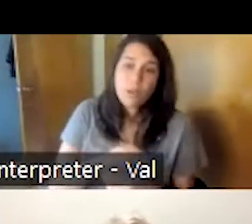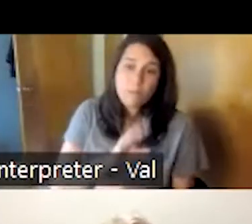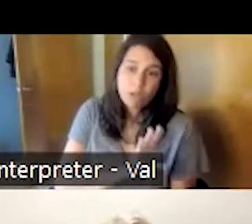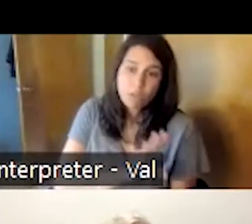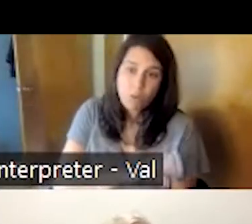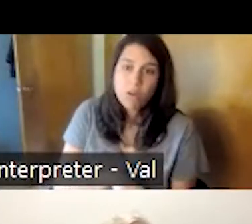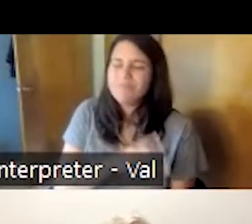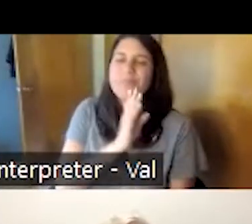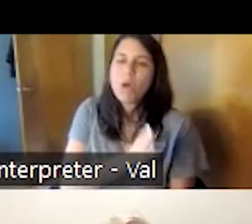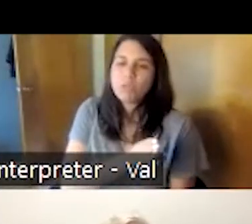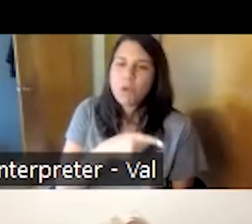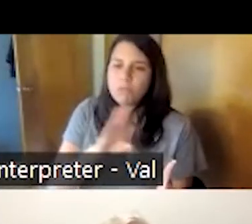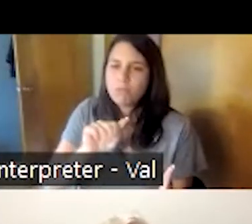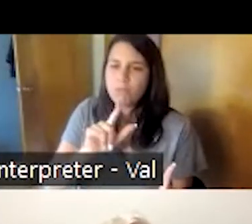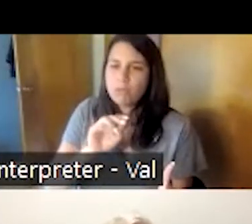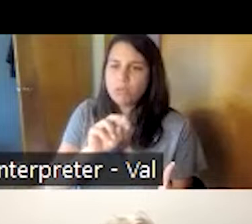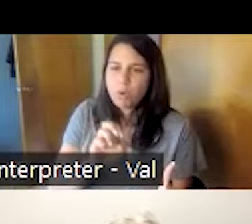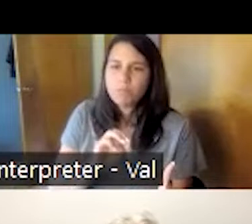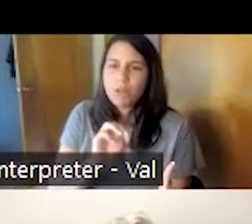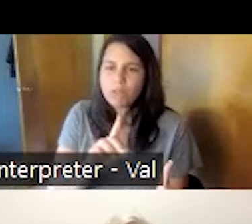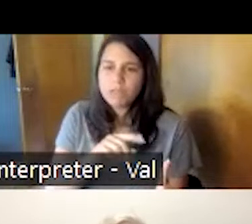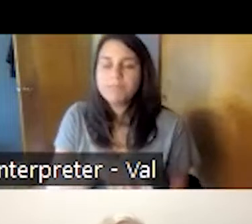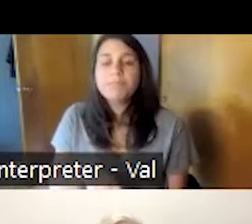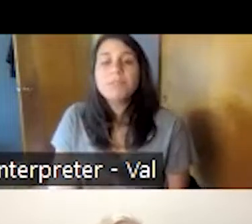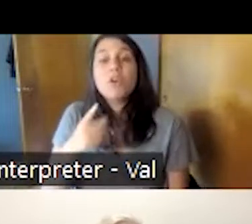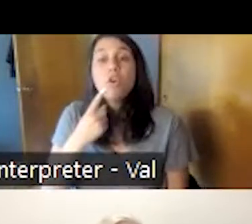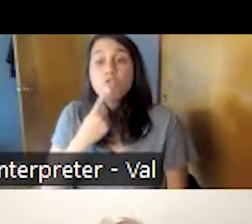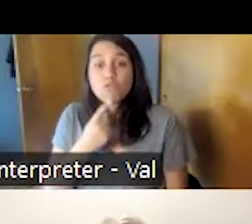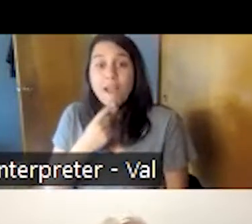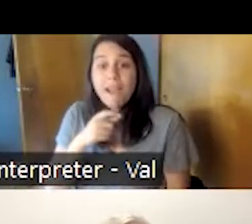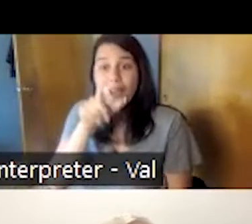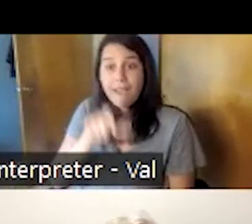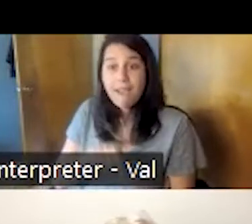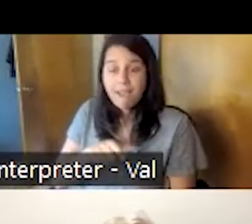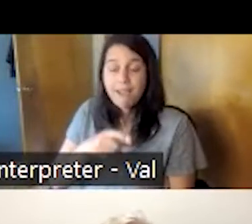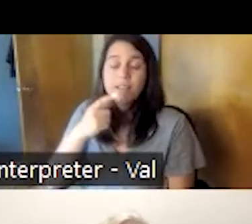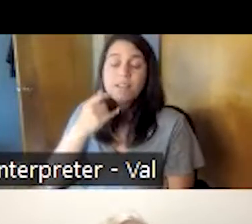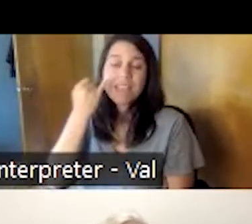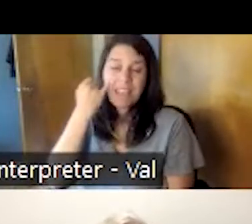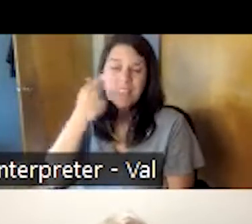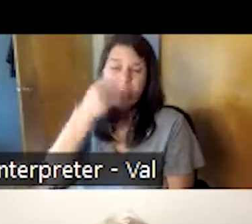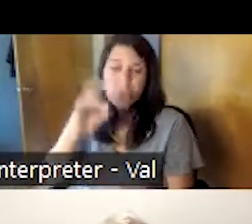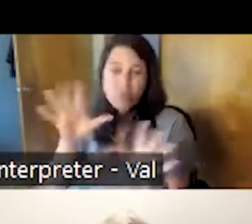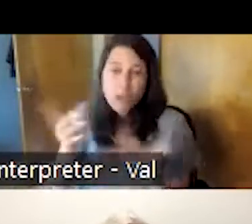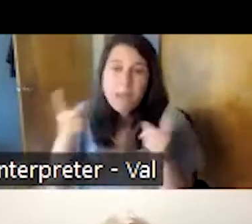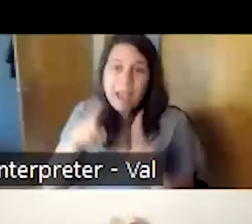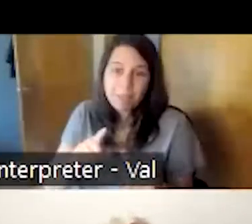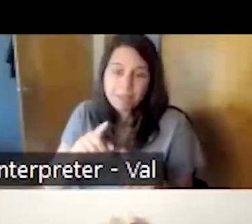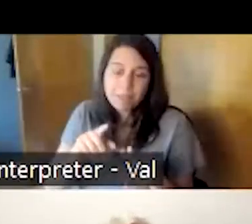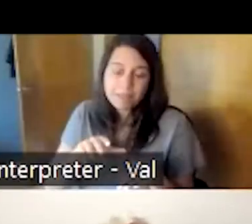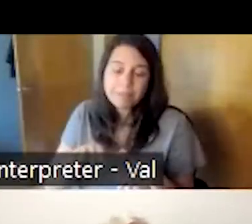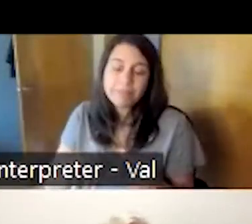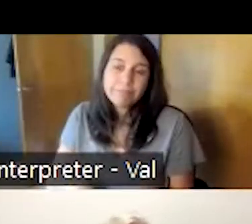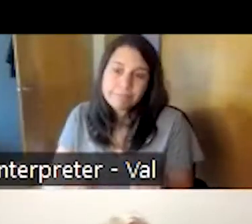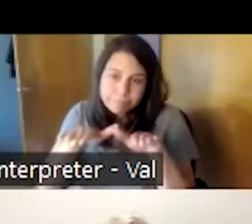see, if you look at the red marks are traumatic events in childhood, and the green are those in adulthood. So